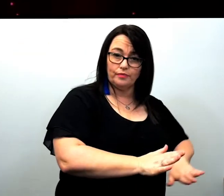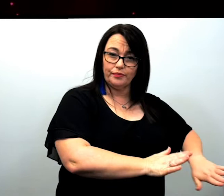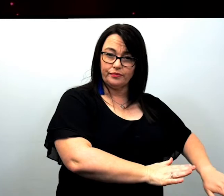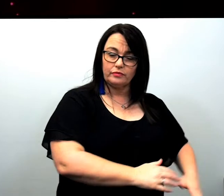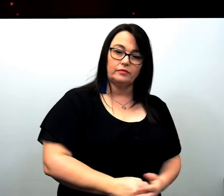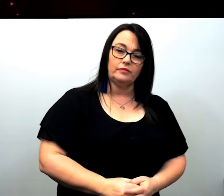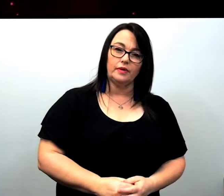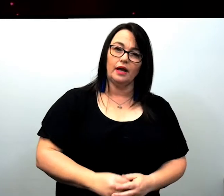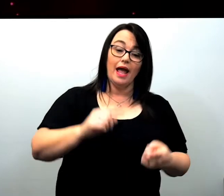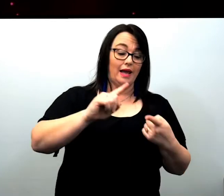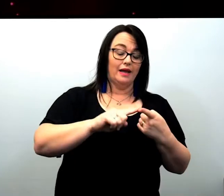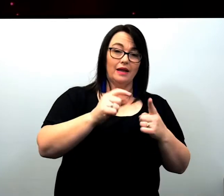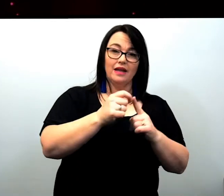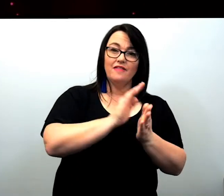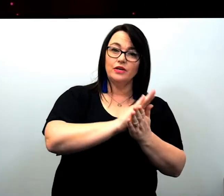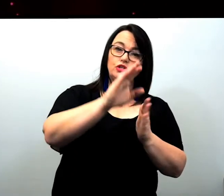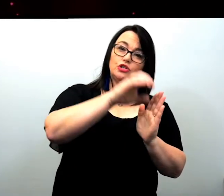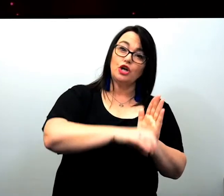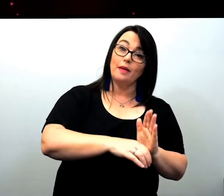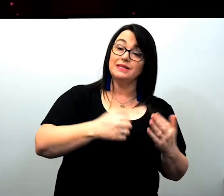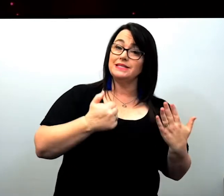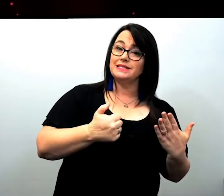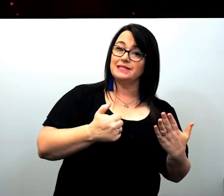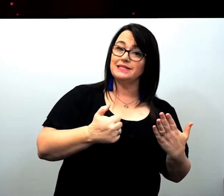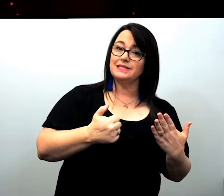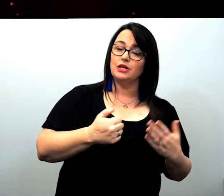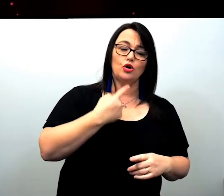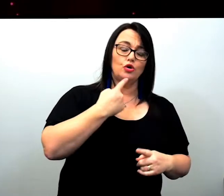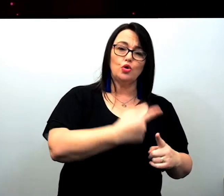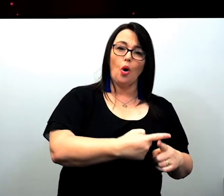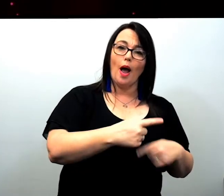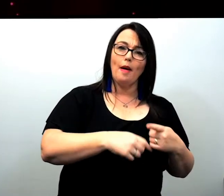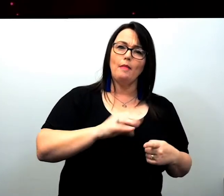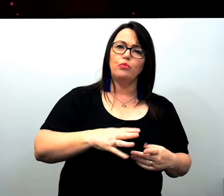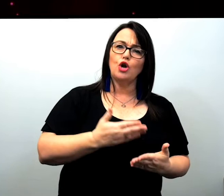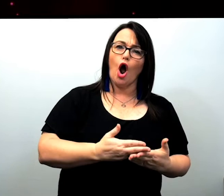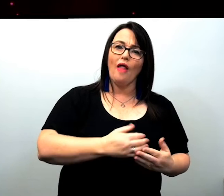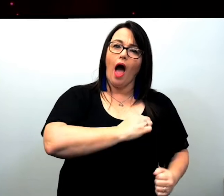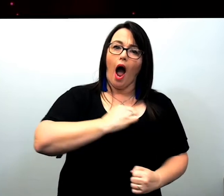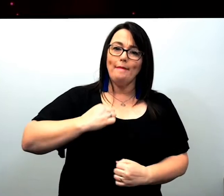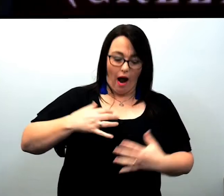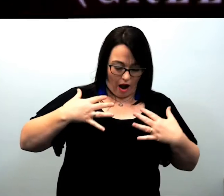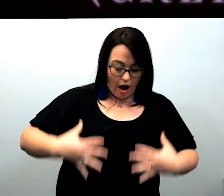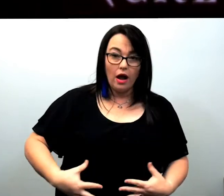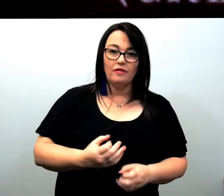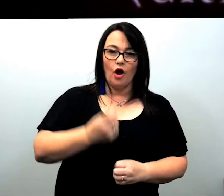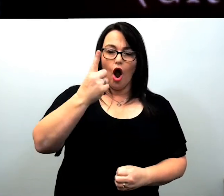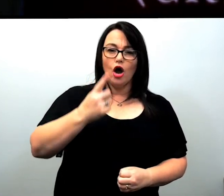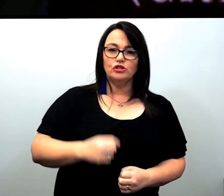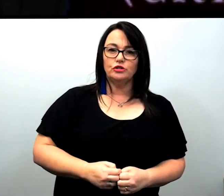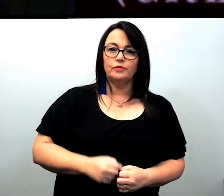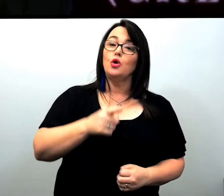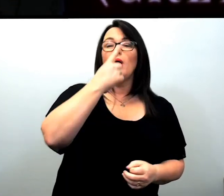Ephesians 6 talks about putting on the armor of God. Check it out in your own time. And you know, I hear a lot of people talking about the new norm. Let me